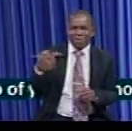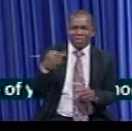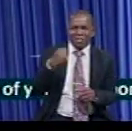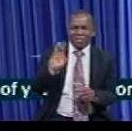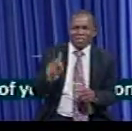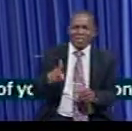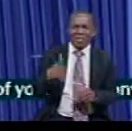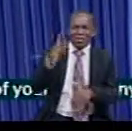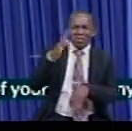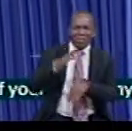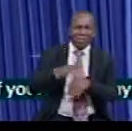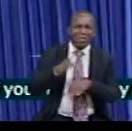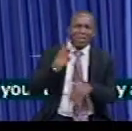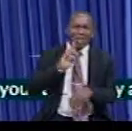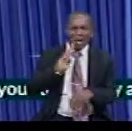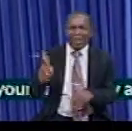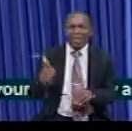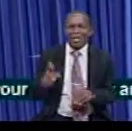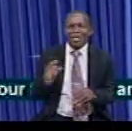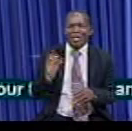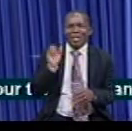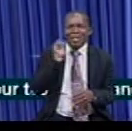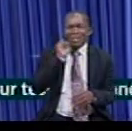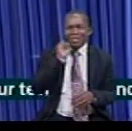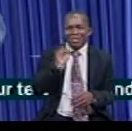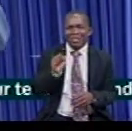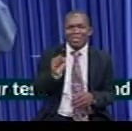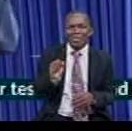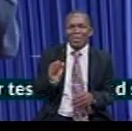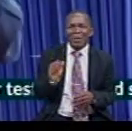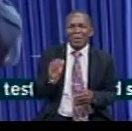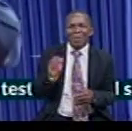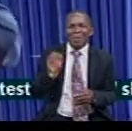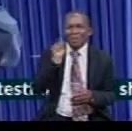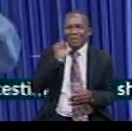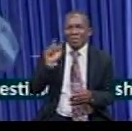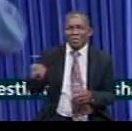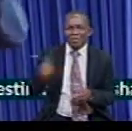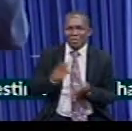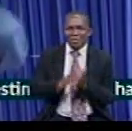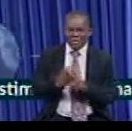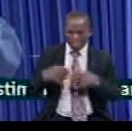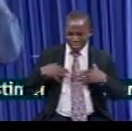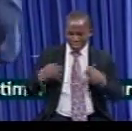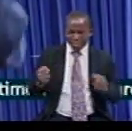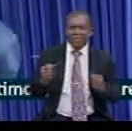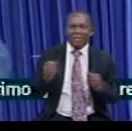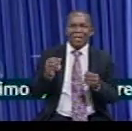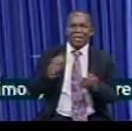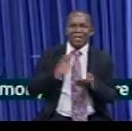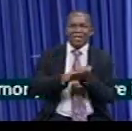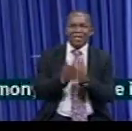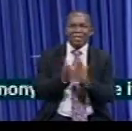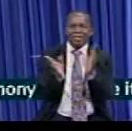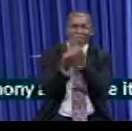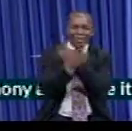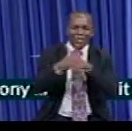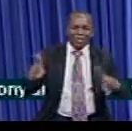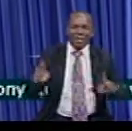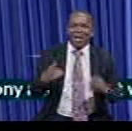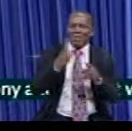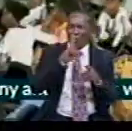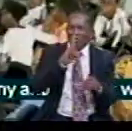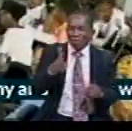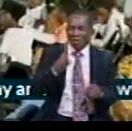she stood here to give her testimony, she has been totally delivered. And she is free and freed indeed in Jesus'